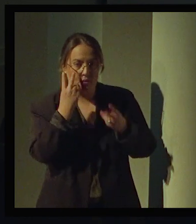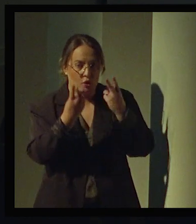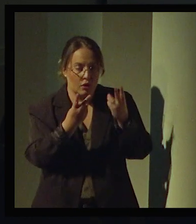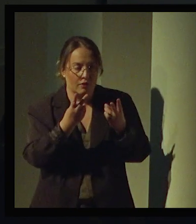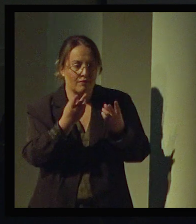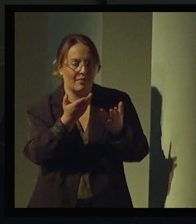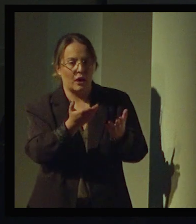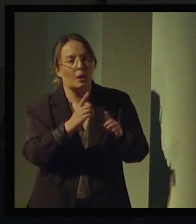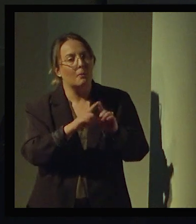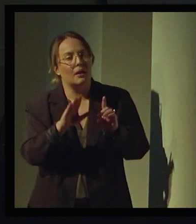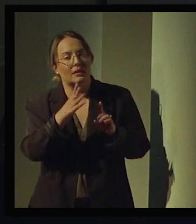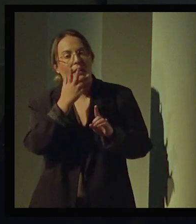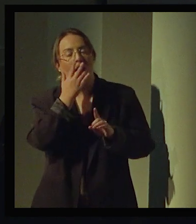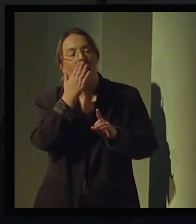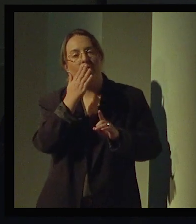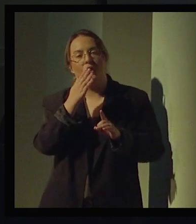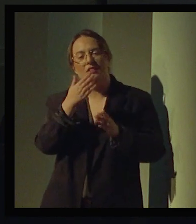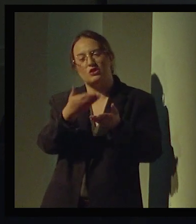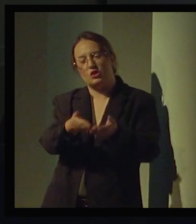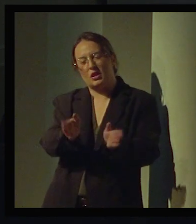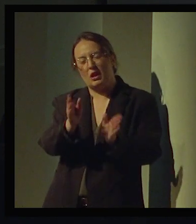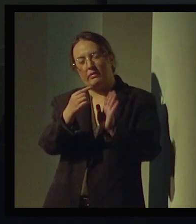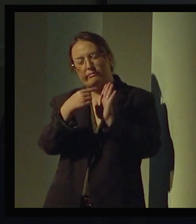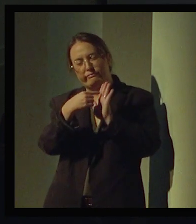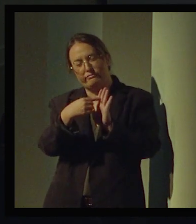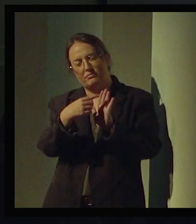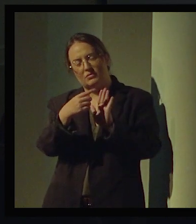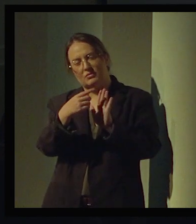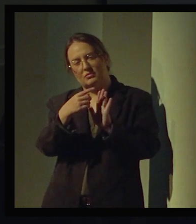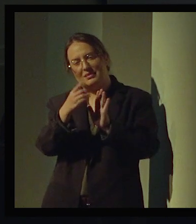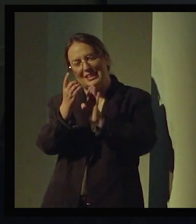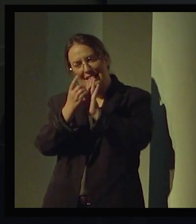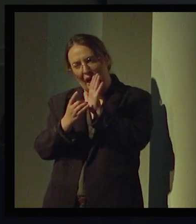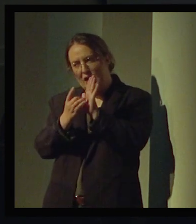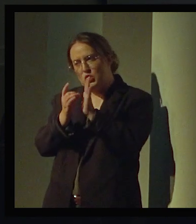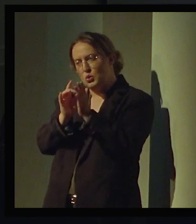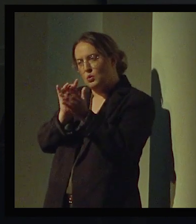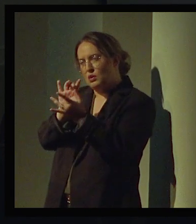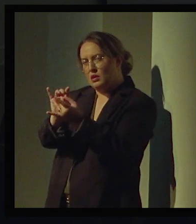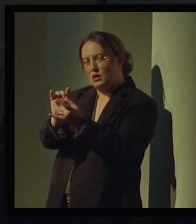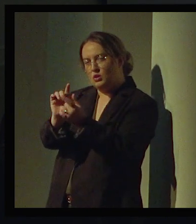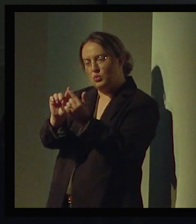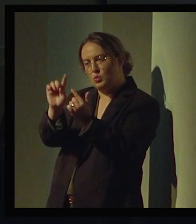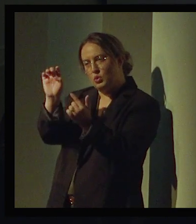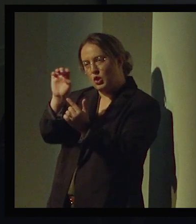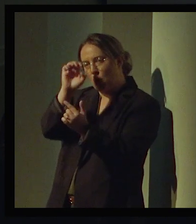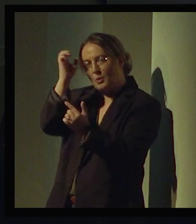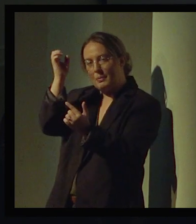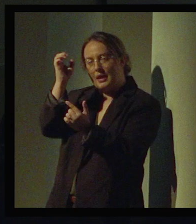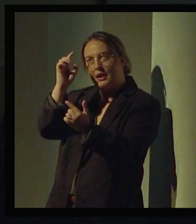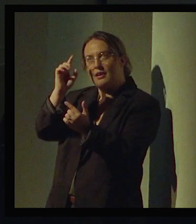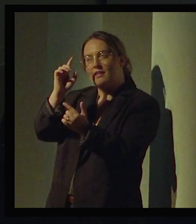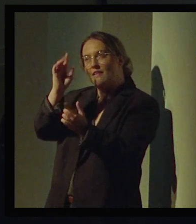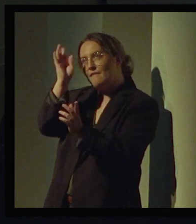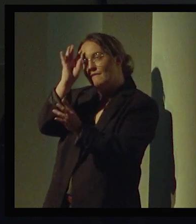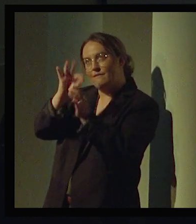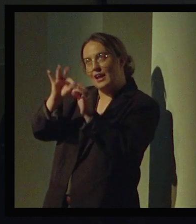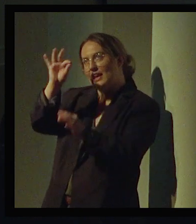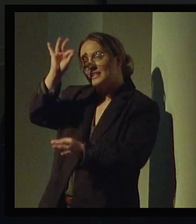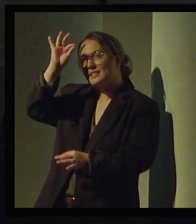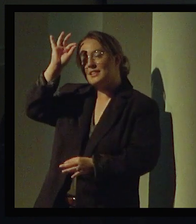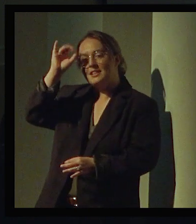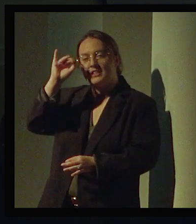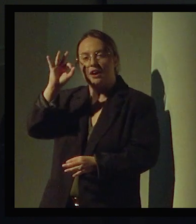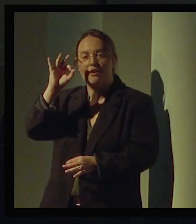and generic portrayals like these were designed to appeal to European fantasies of the Arab Islamic